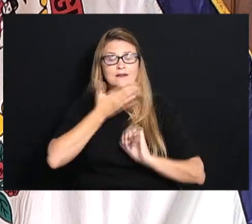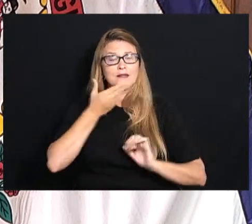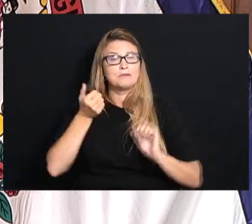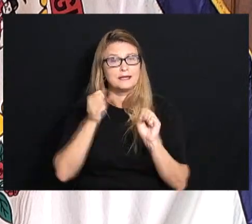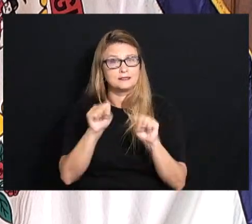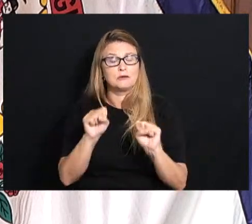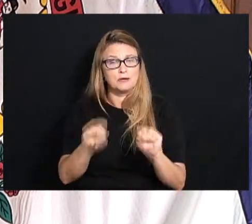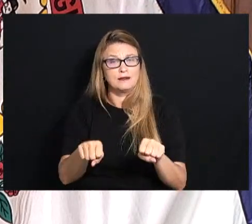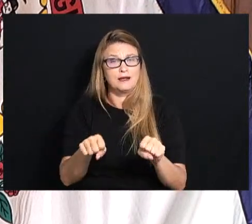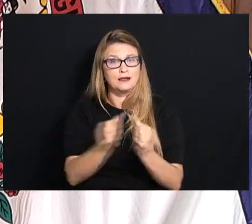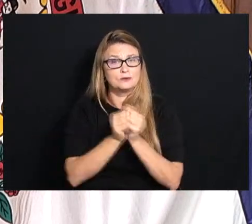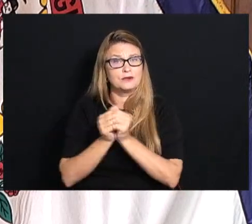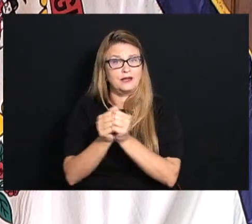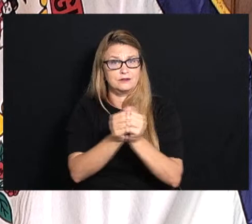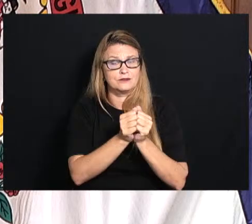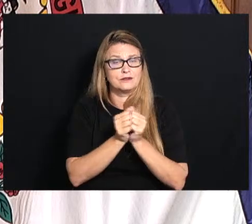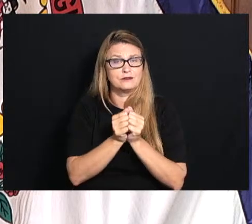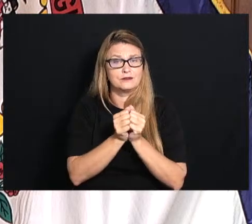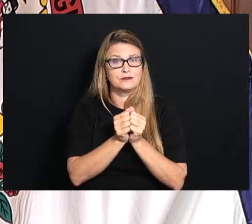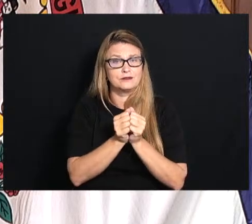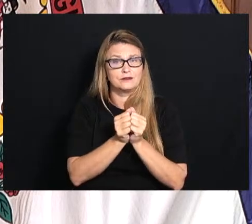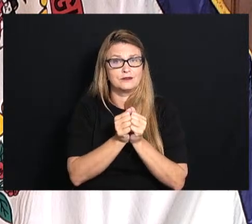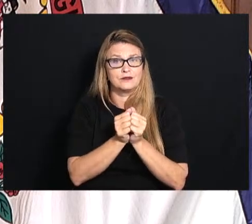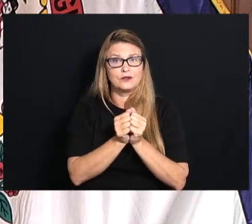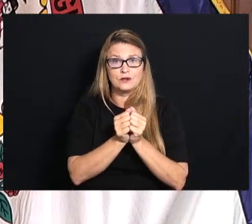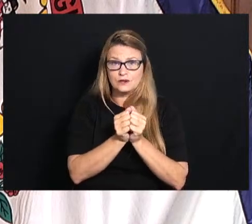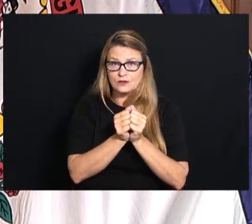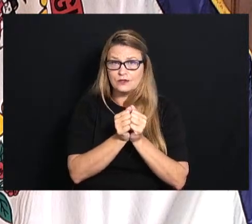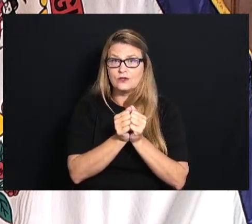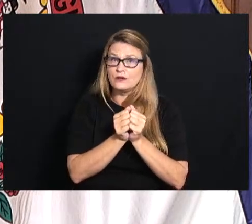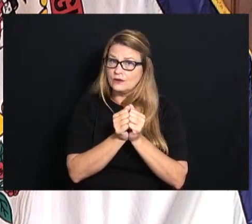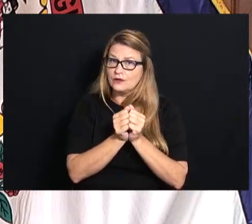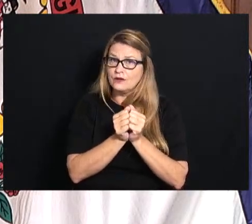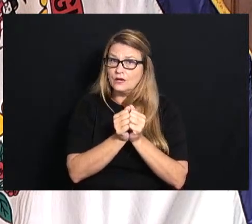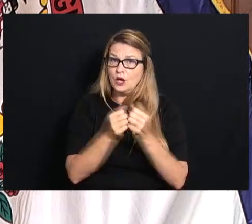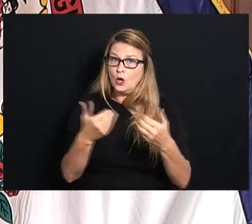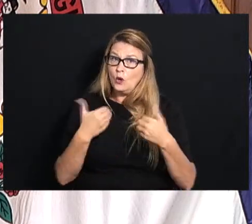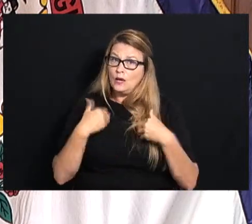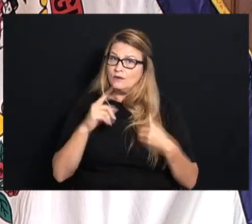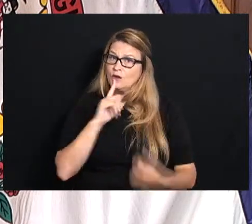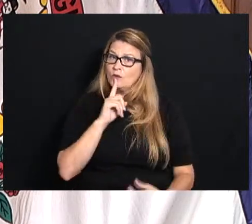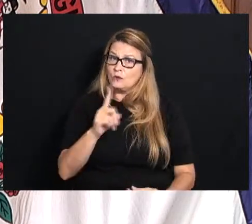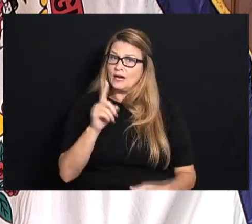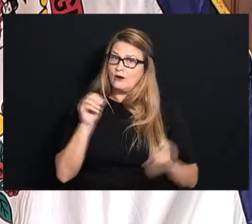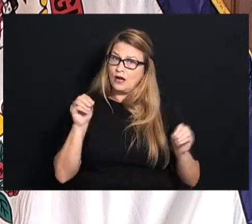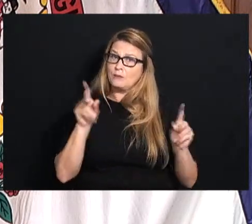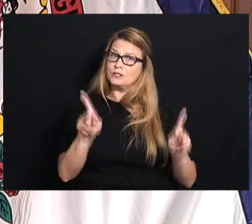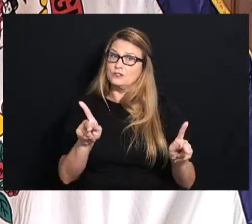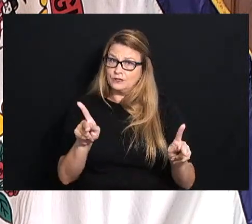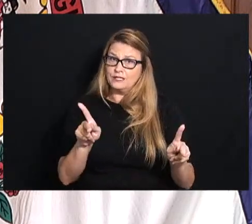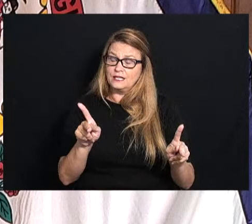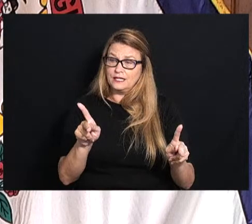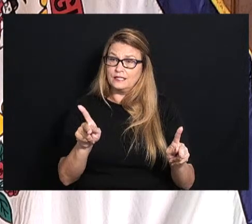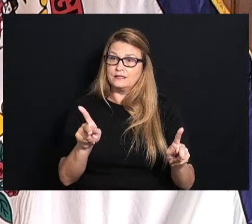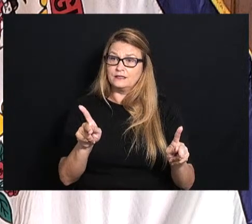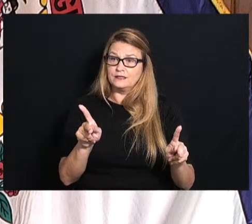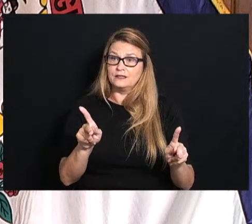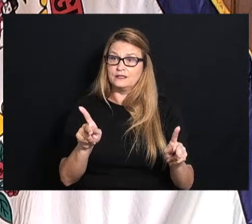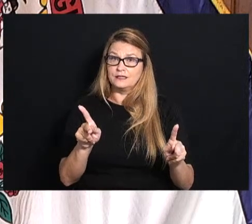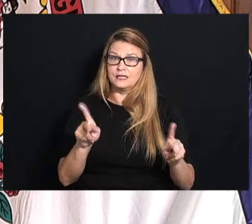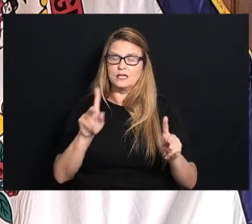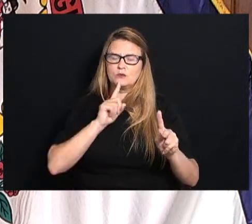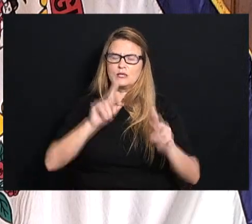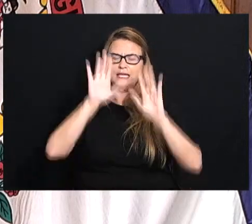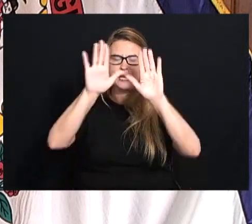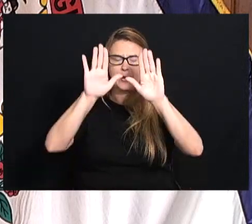can together. And we do have a real opportunity. I mean, for crying out loud, it's